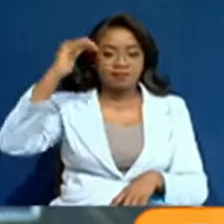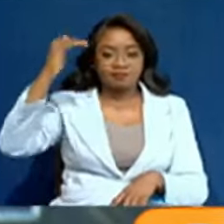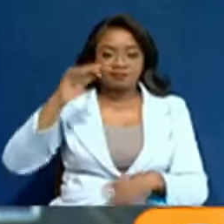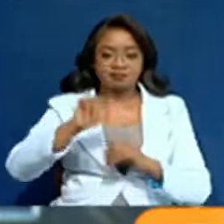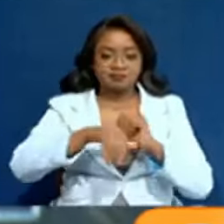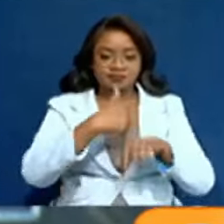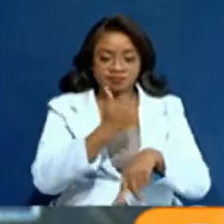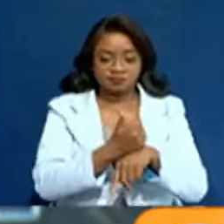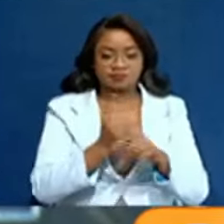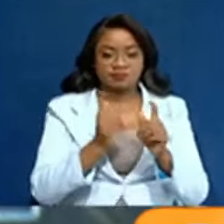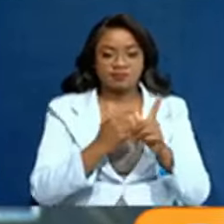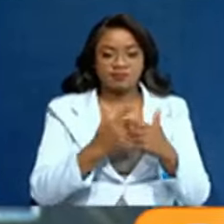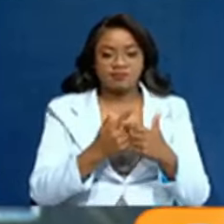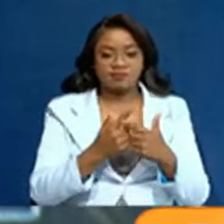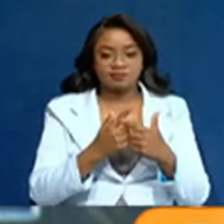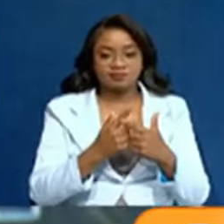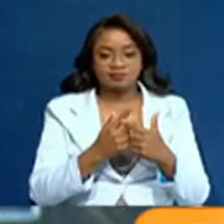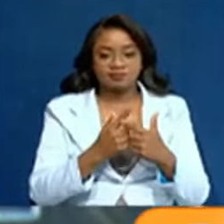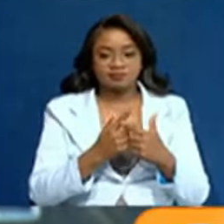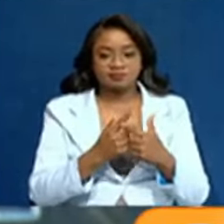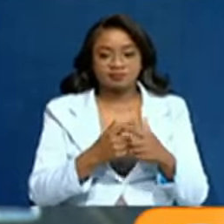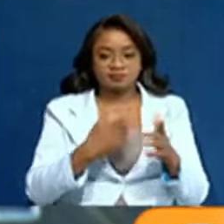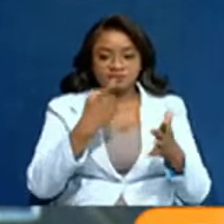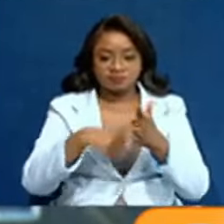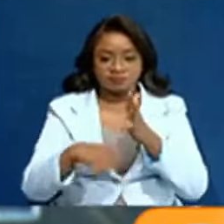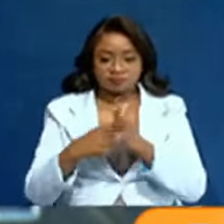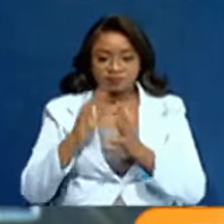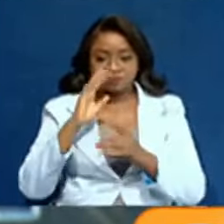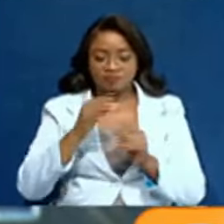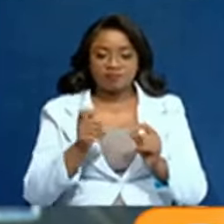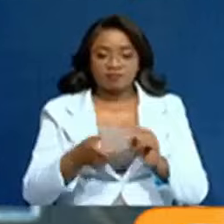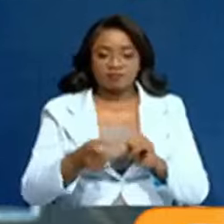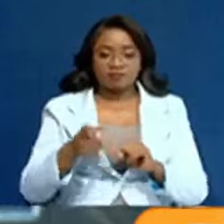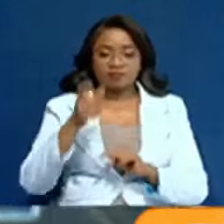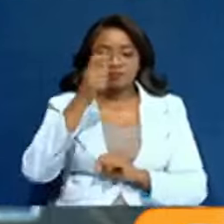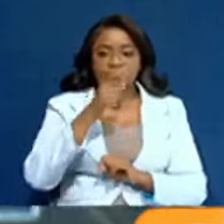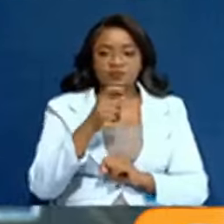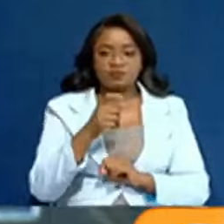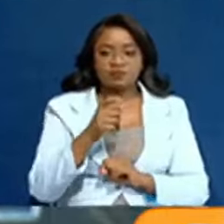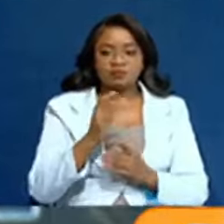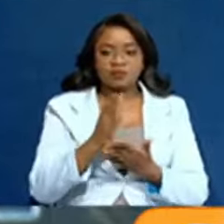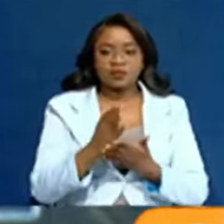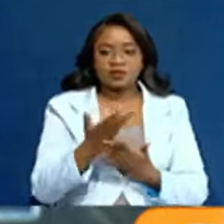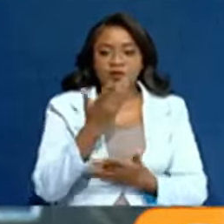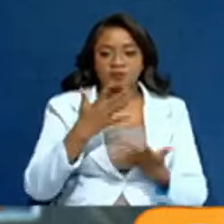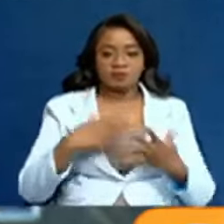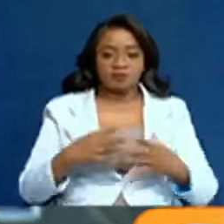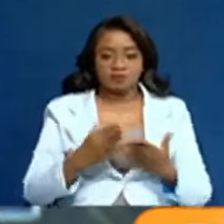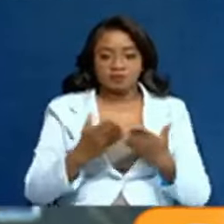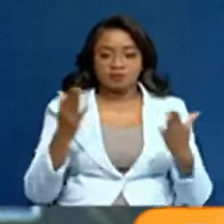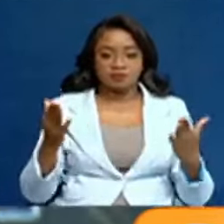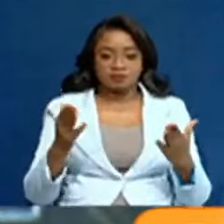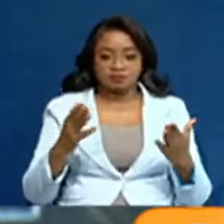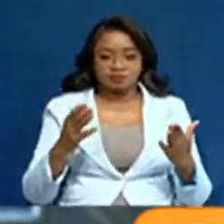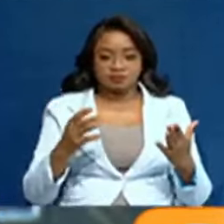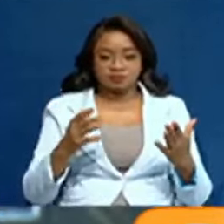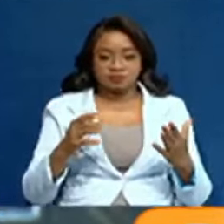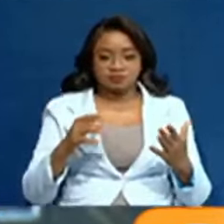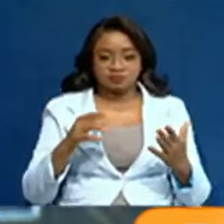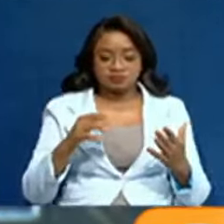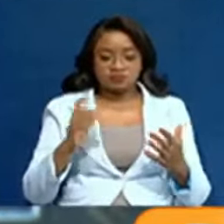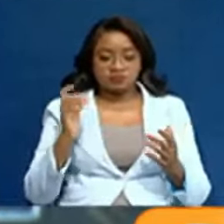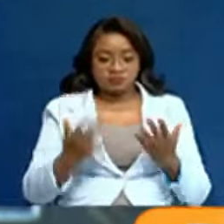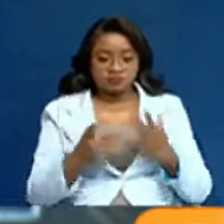up because there's demand for services. Yes. But it's a give and take. Some, the rate of urbanization, I think Rita will tell